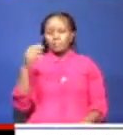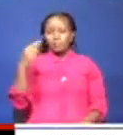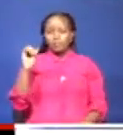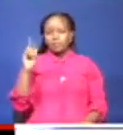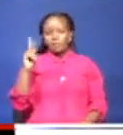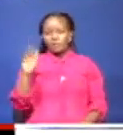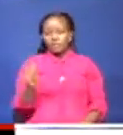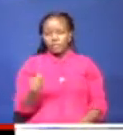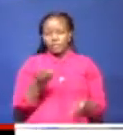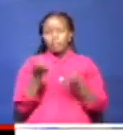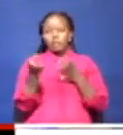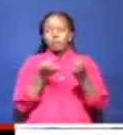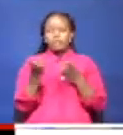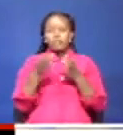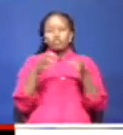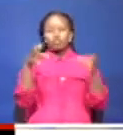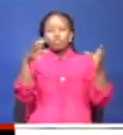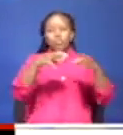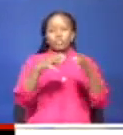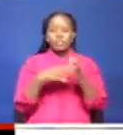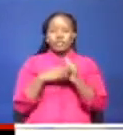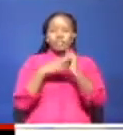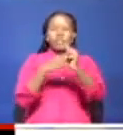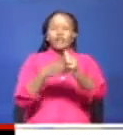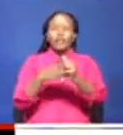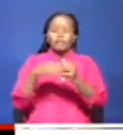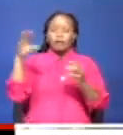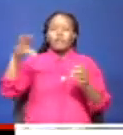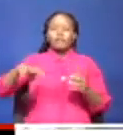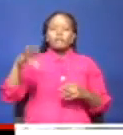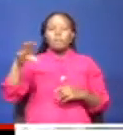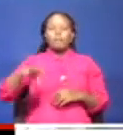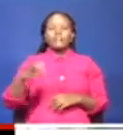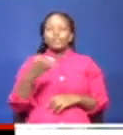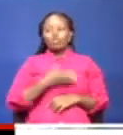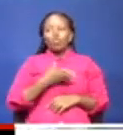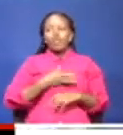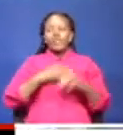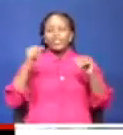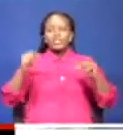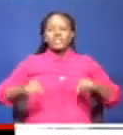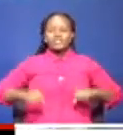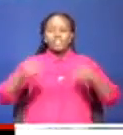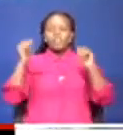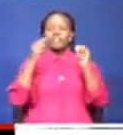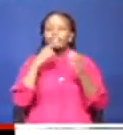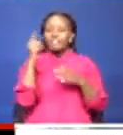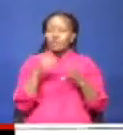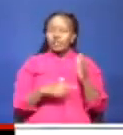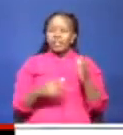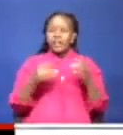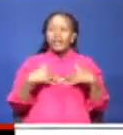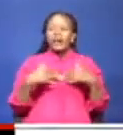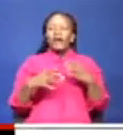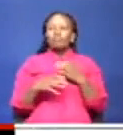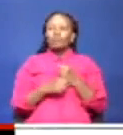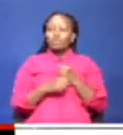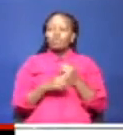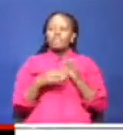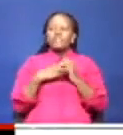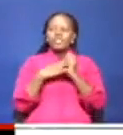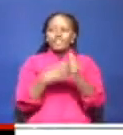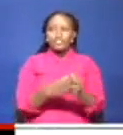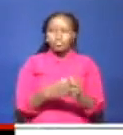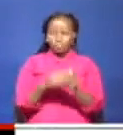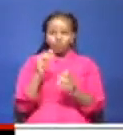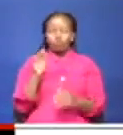the business community, led by Matatu Owners Association Chairman Stephen Muli, said they have confidence in the leadership of Kihika,